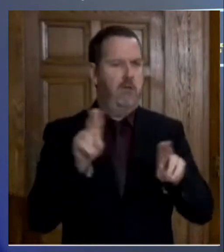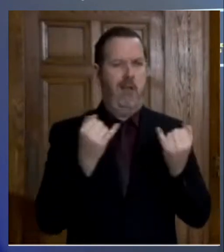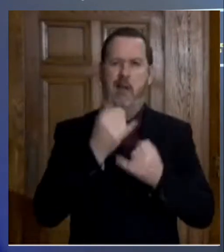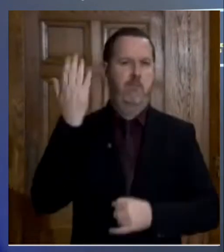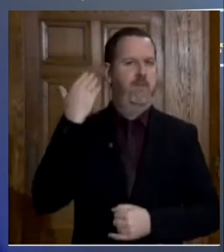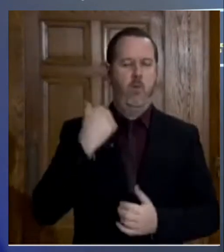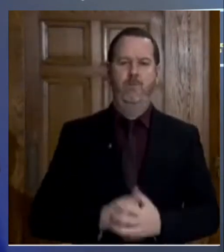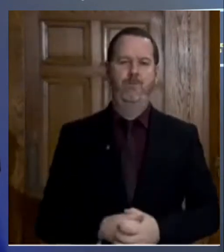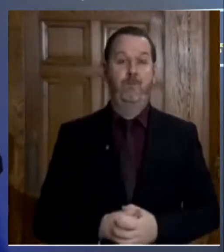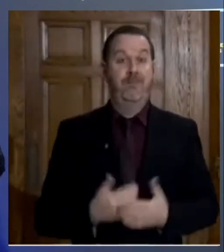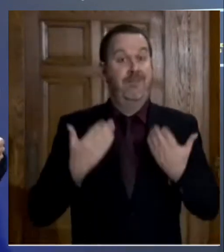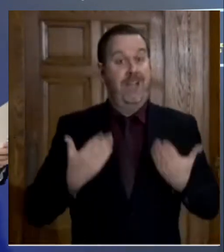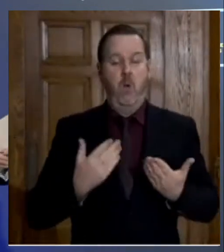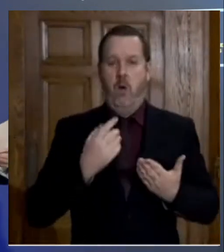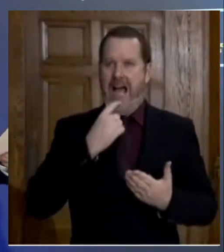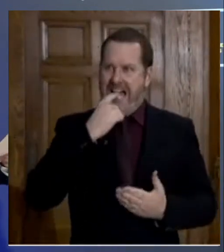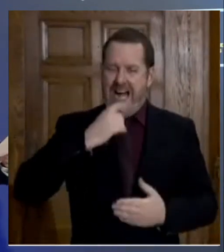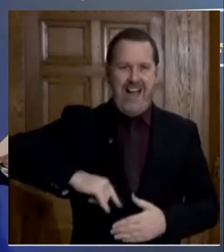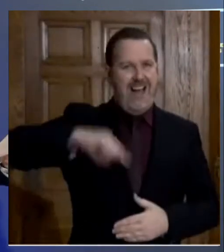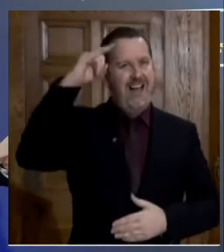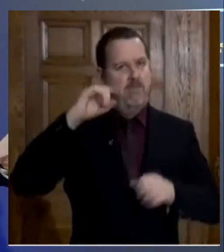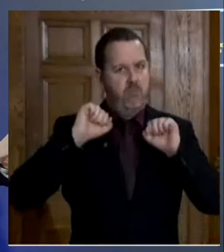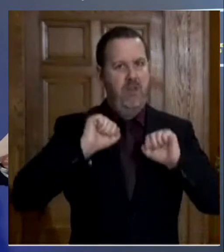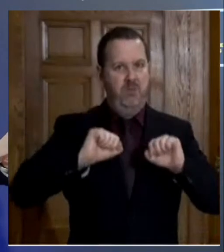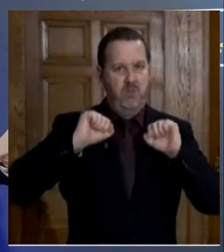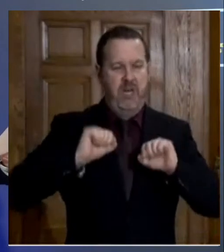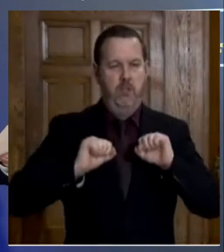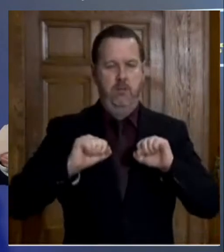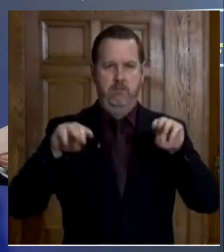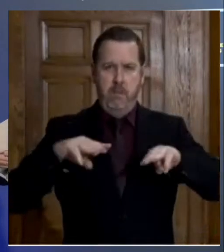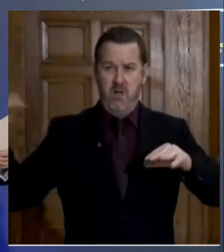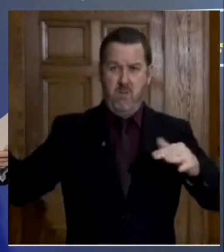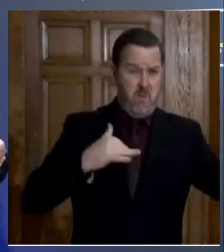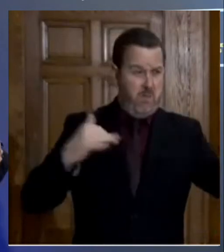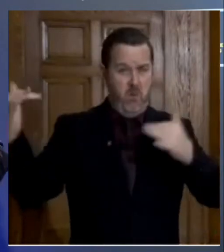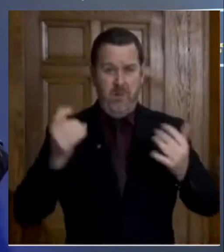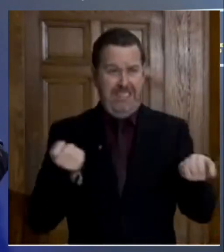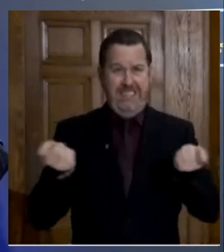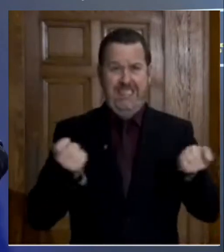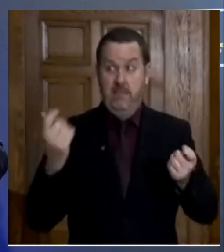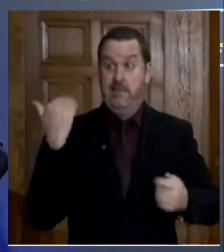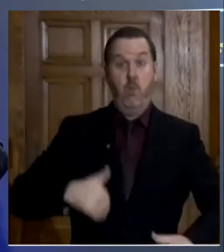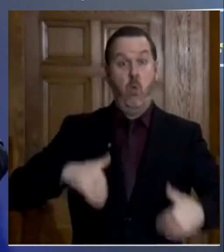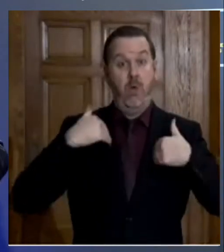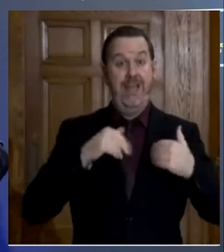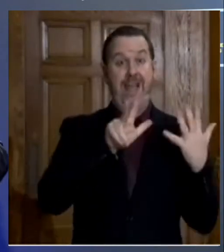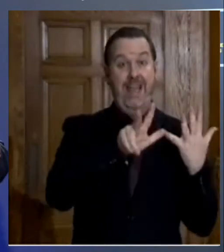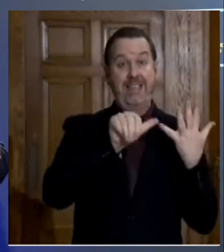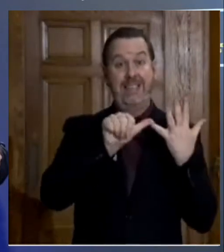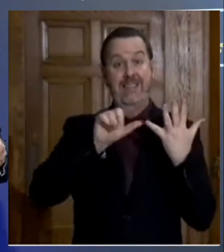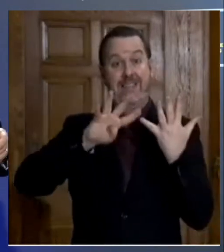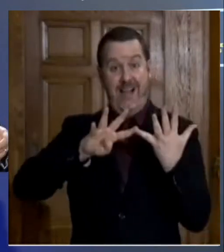and the pressures are without parallel. This morning, there were 869